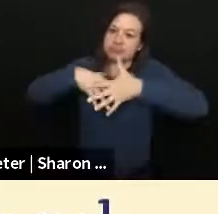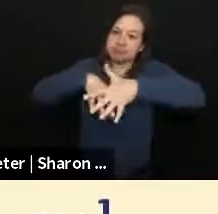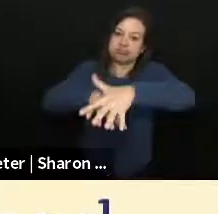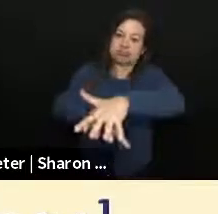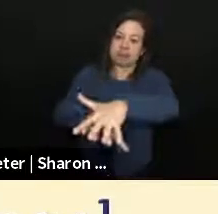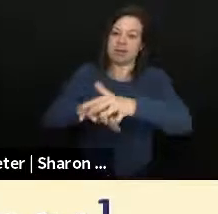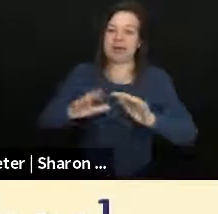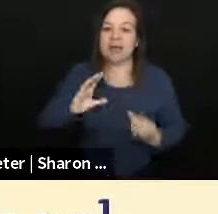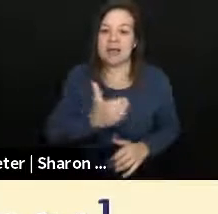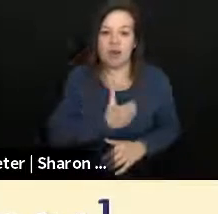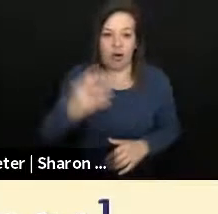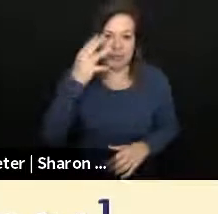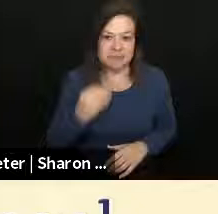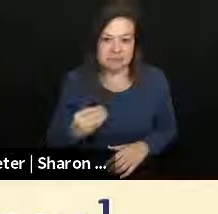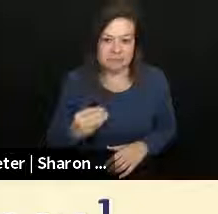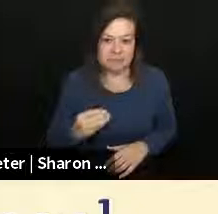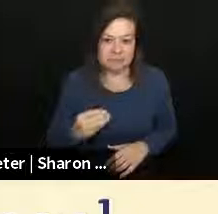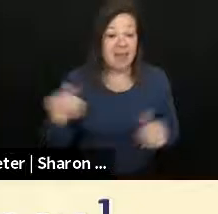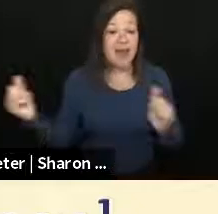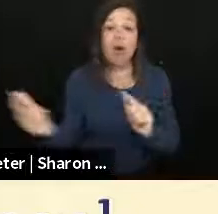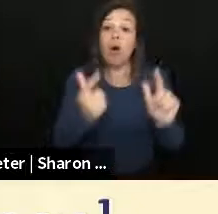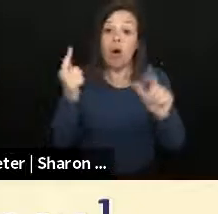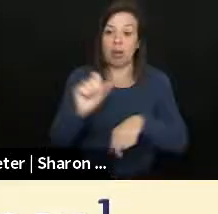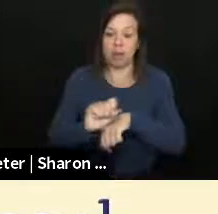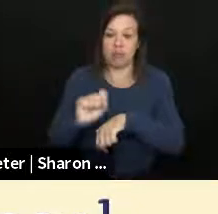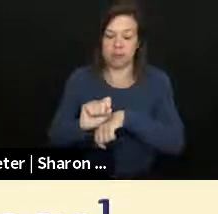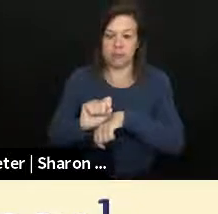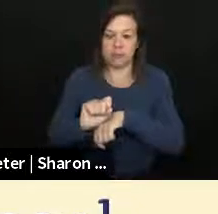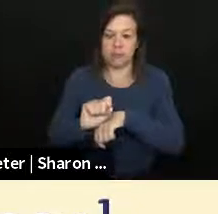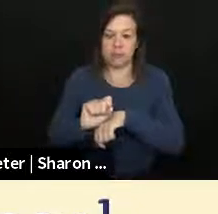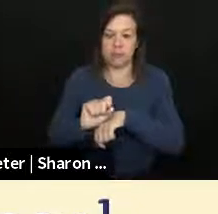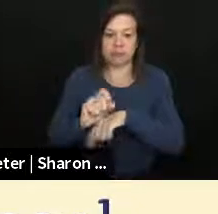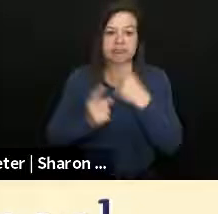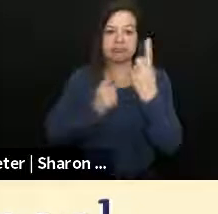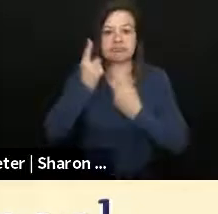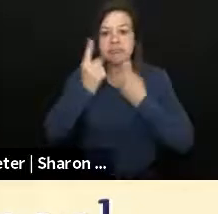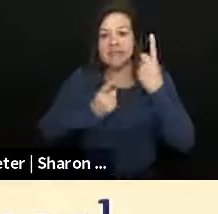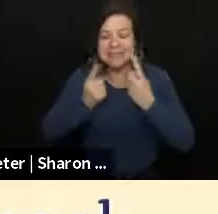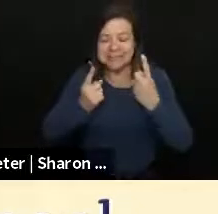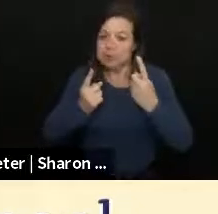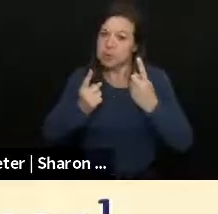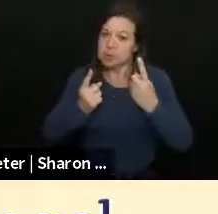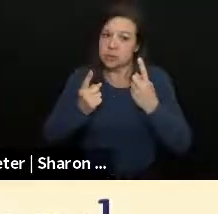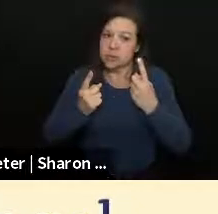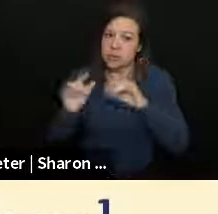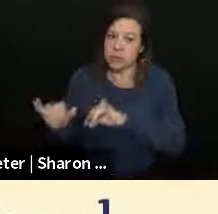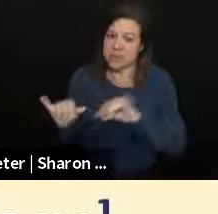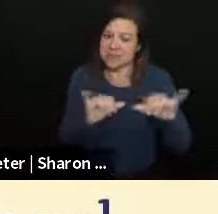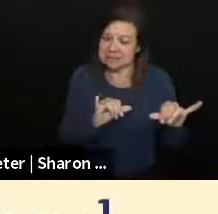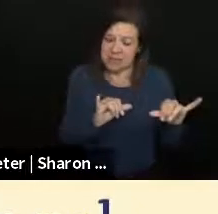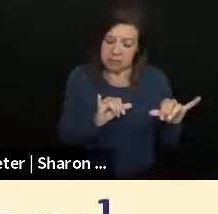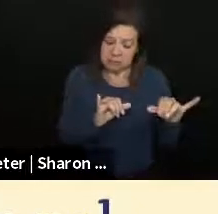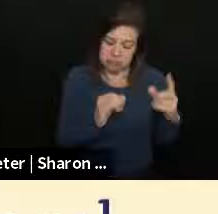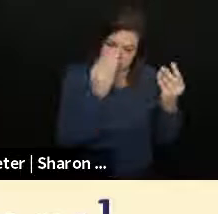to be integrated and included in all of our work. We need to consider, with the same intensity that we consider our art,